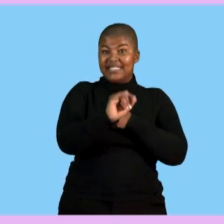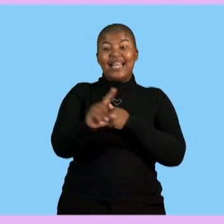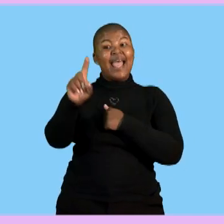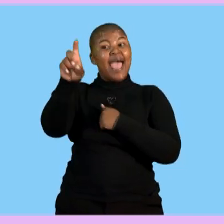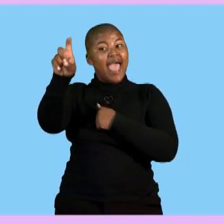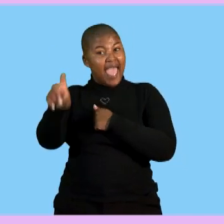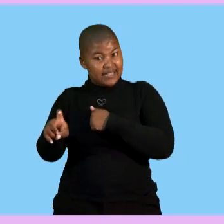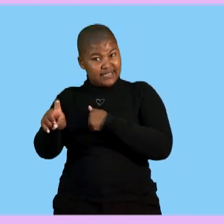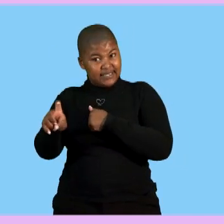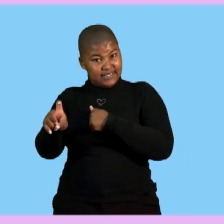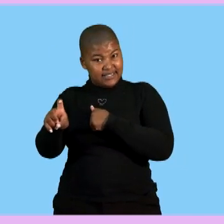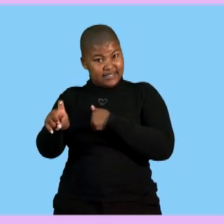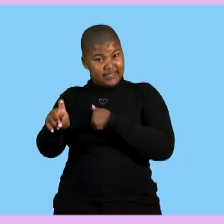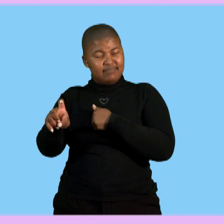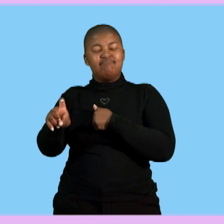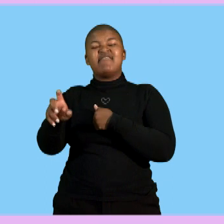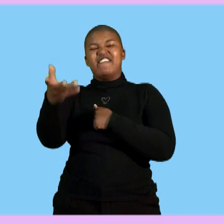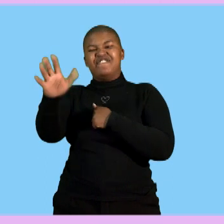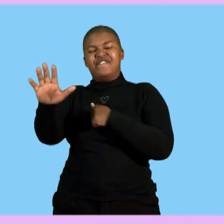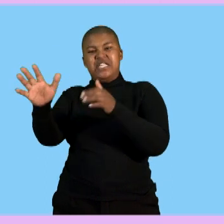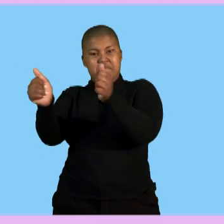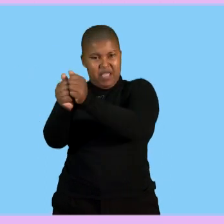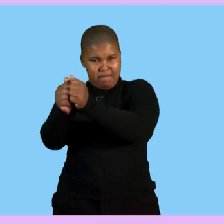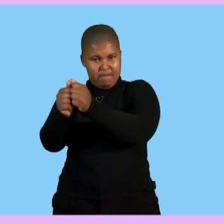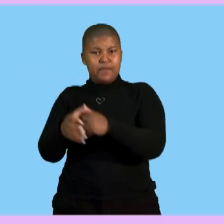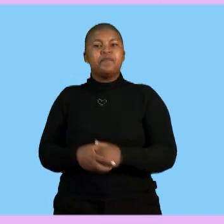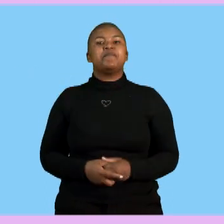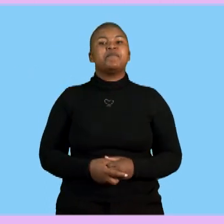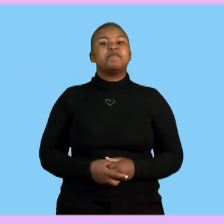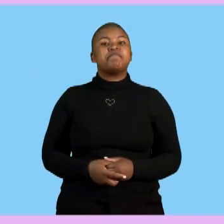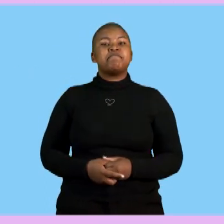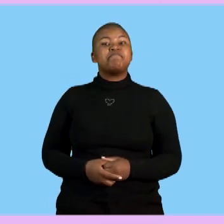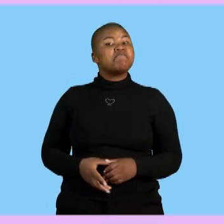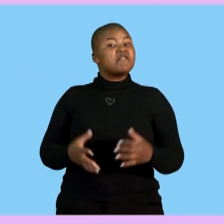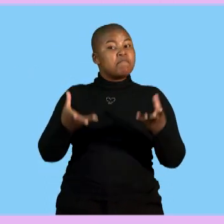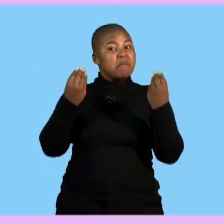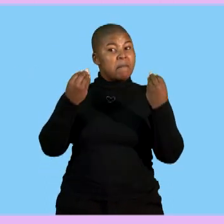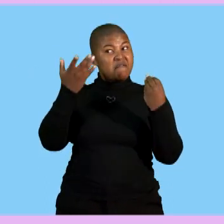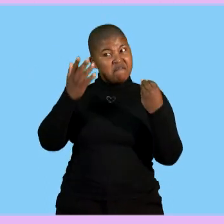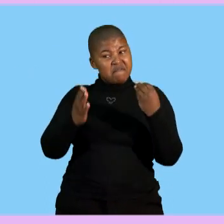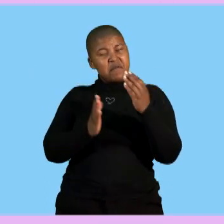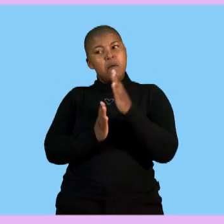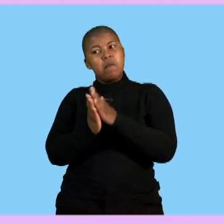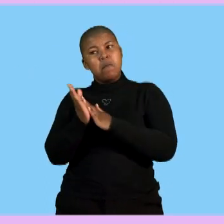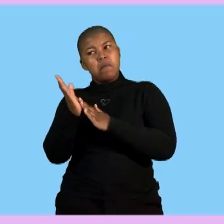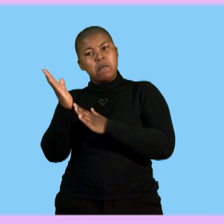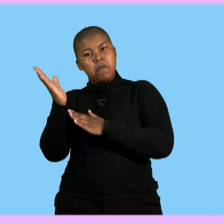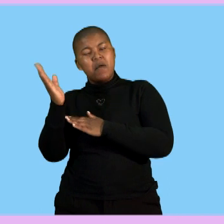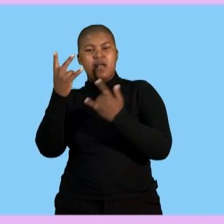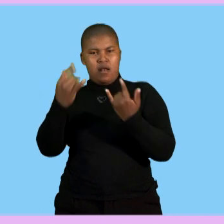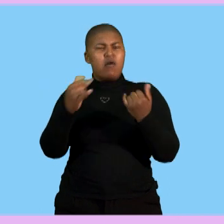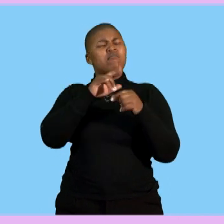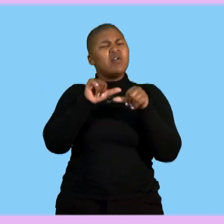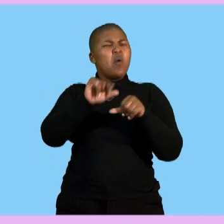x. After a relationship is broken up, the x moves on, and you keep on asking